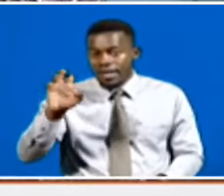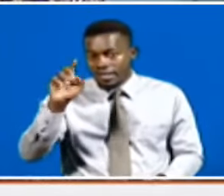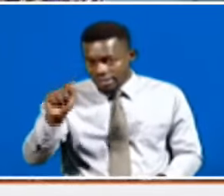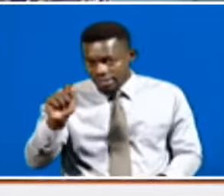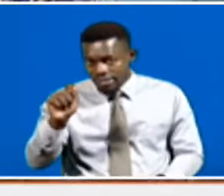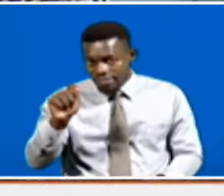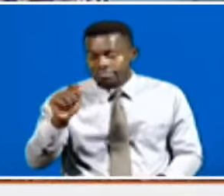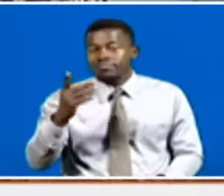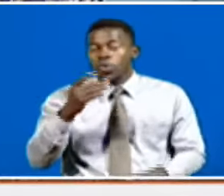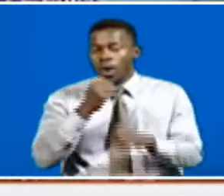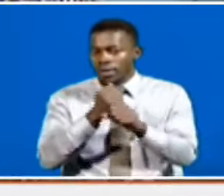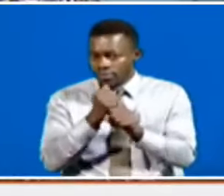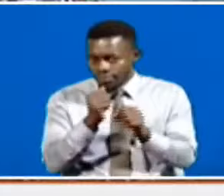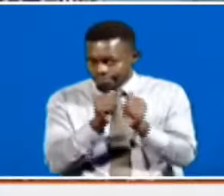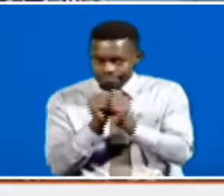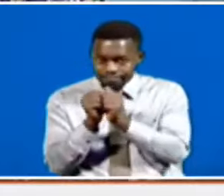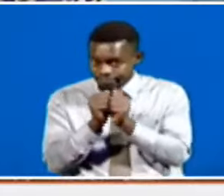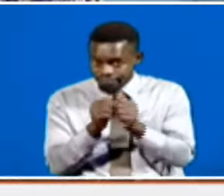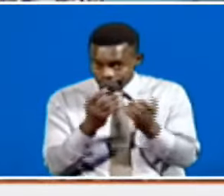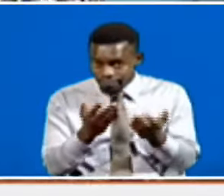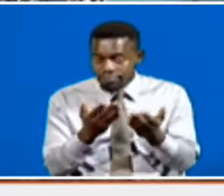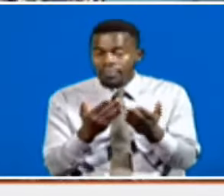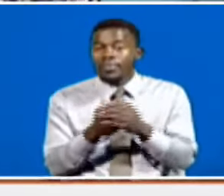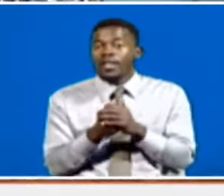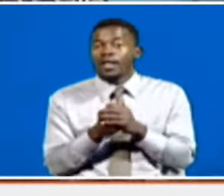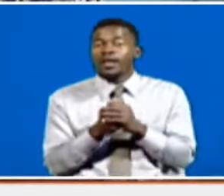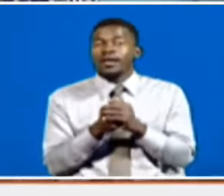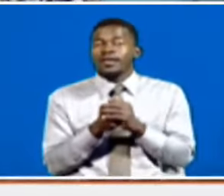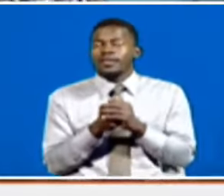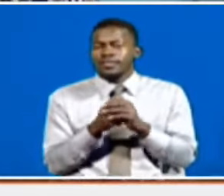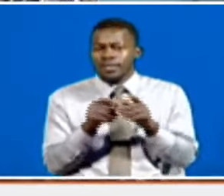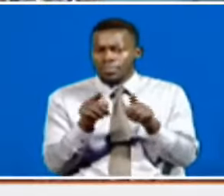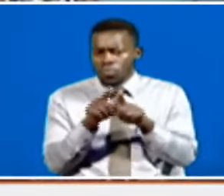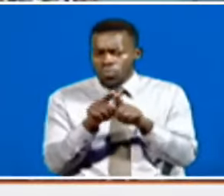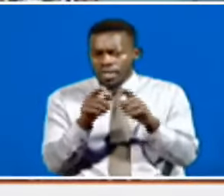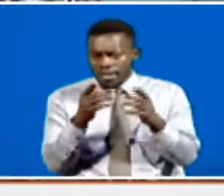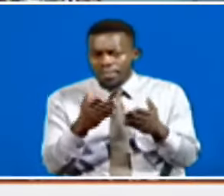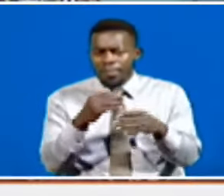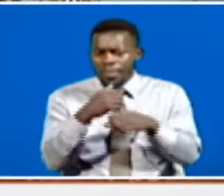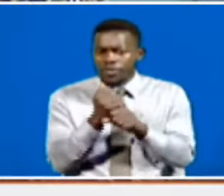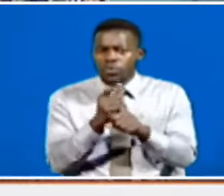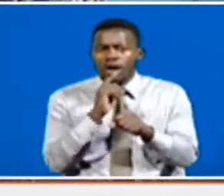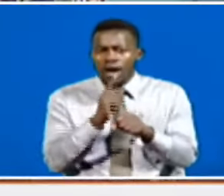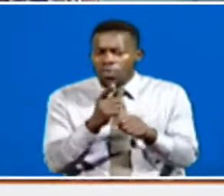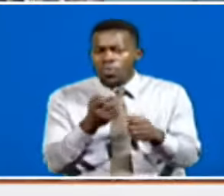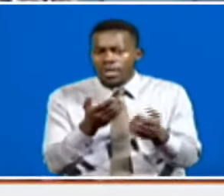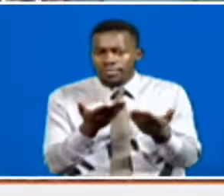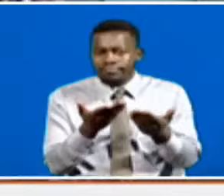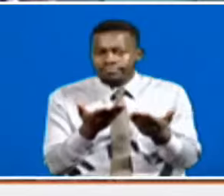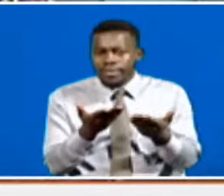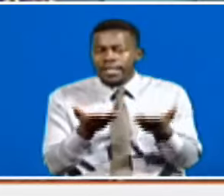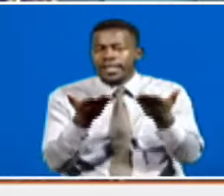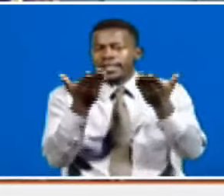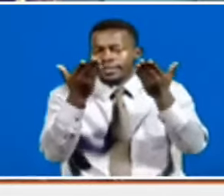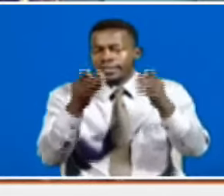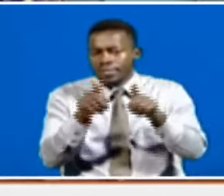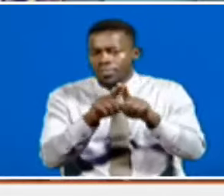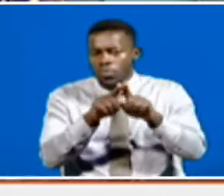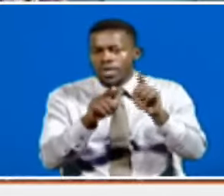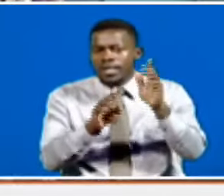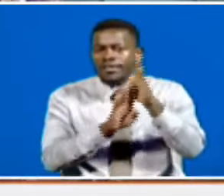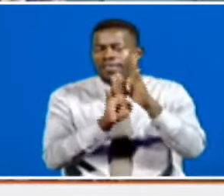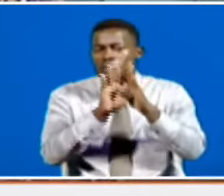and Industries, and all other partners to make sure that we bring the level of skills development in this country into this